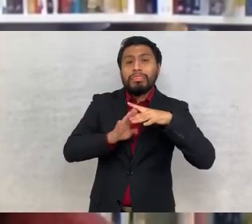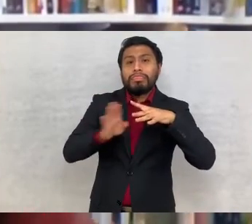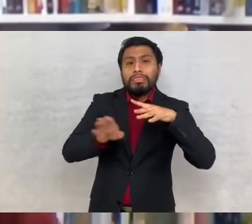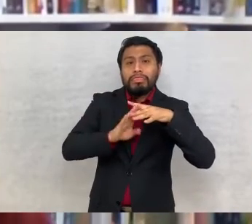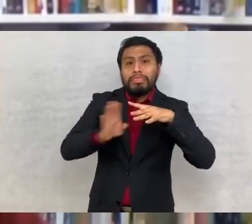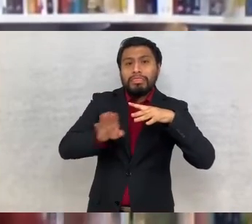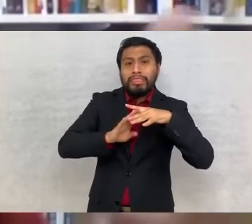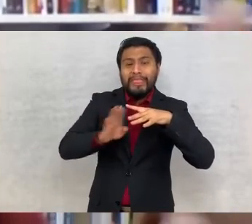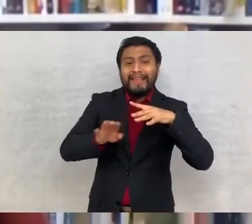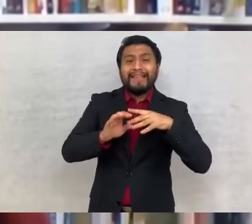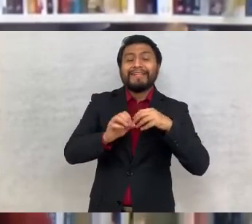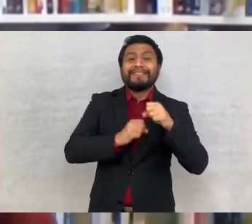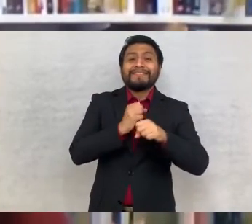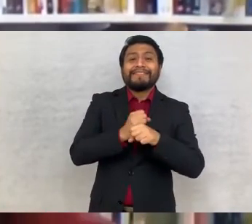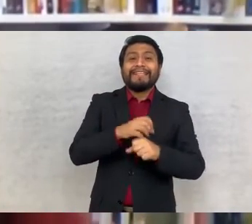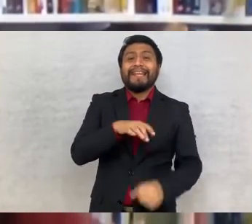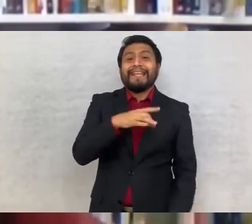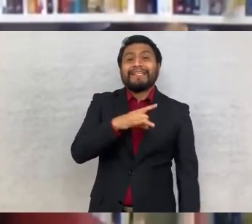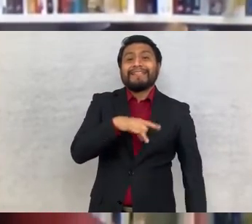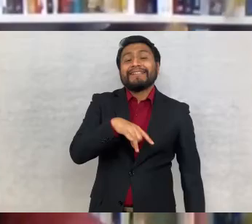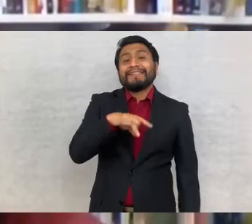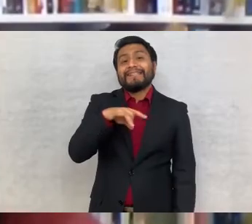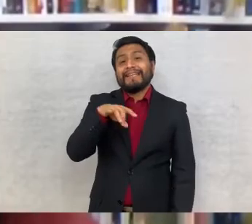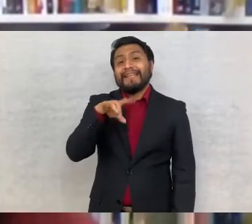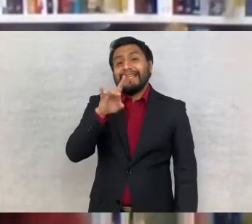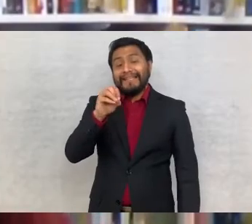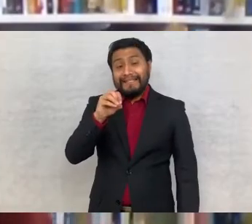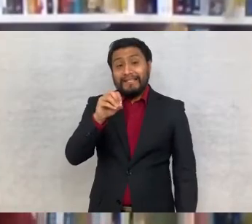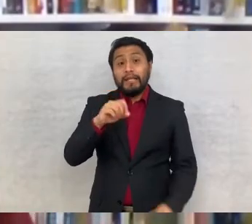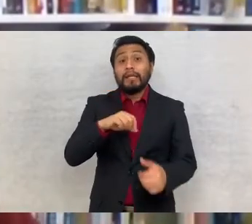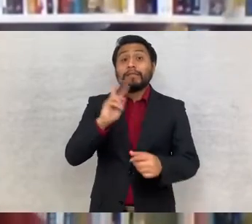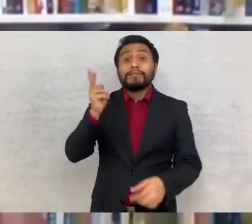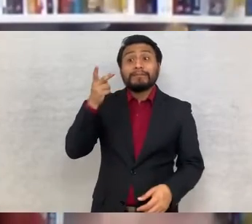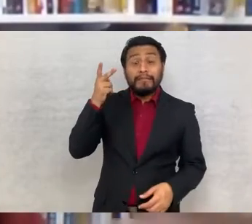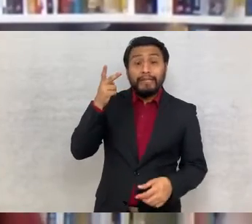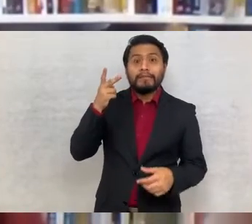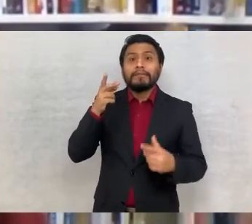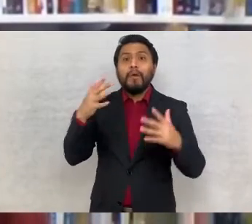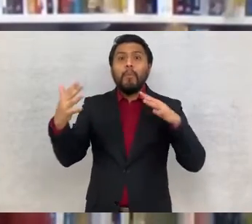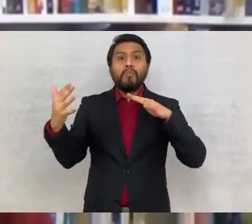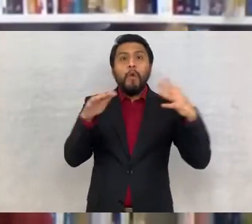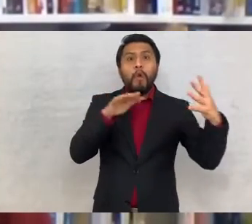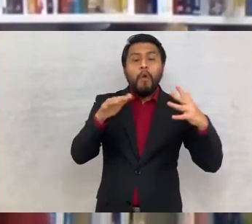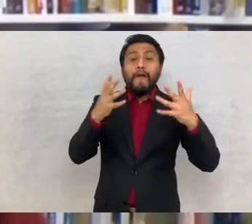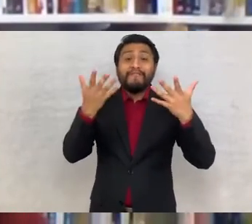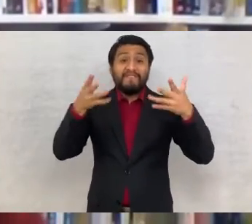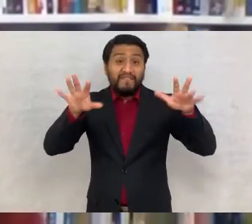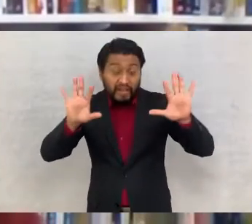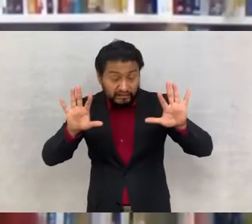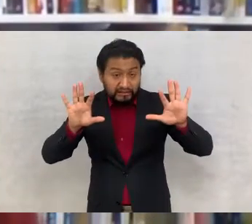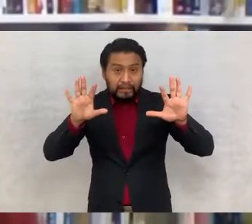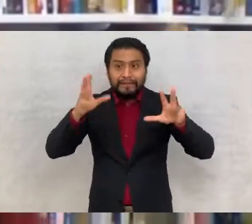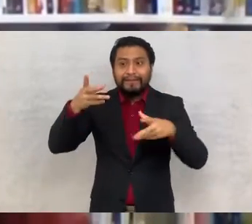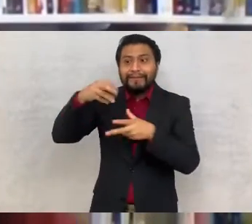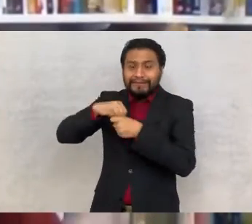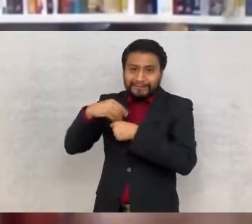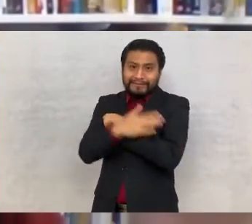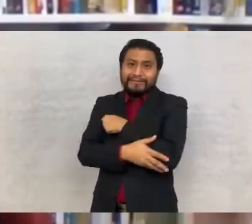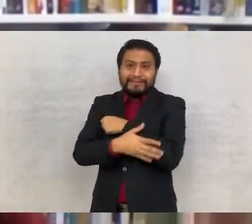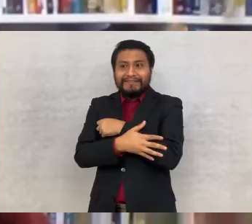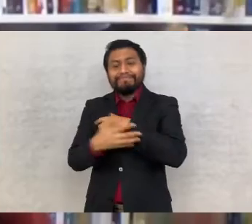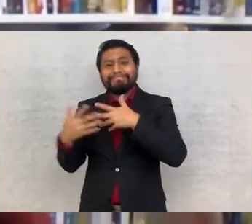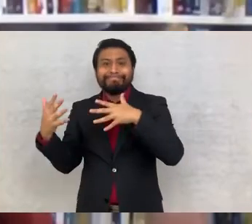immigration since 1880. The second was to contain the social reaction that ensued at the end of the Great War with